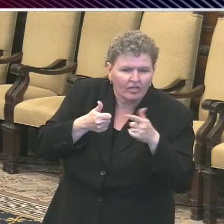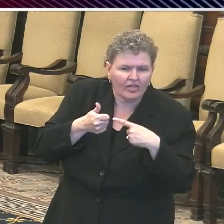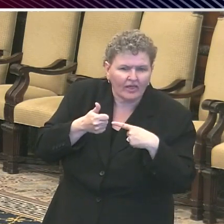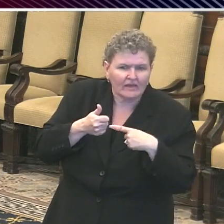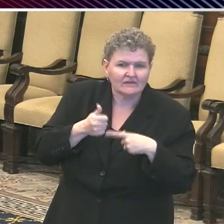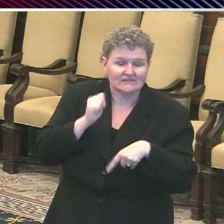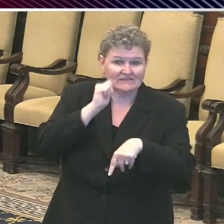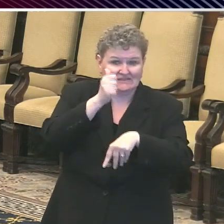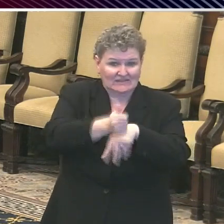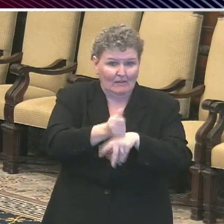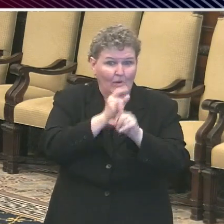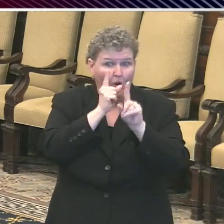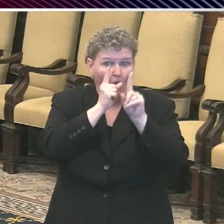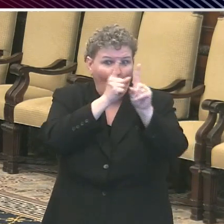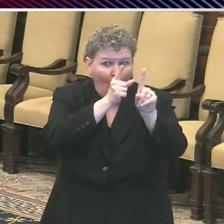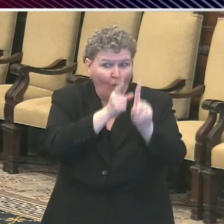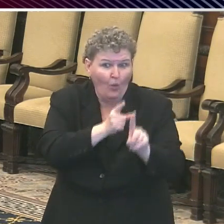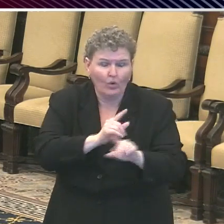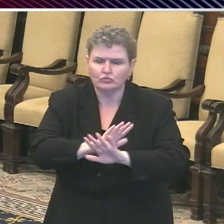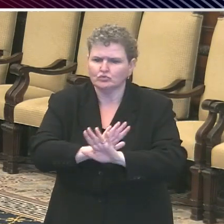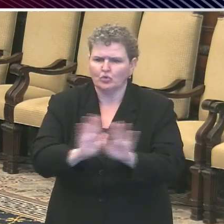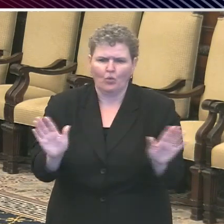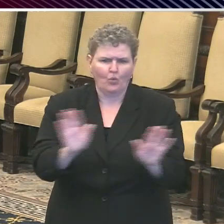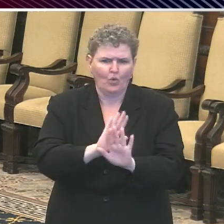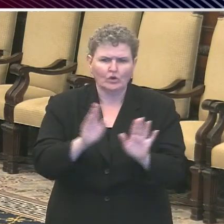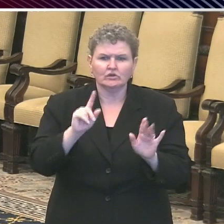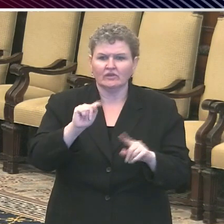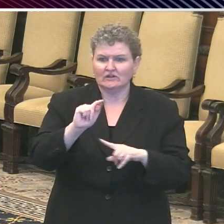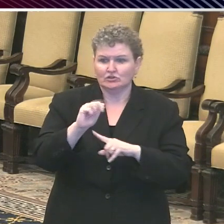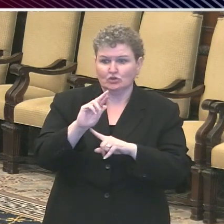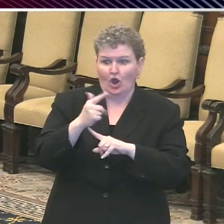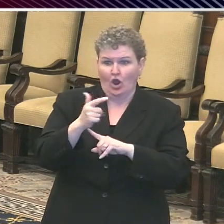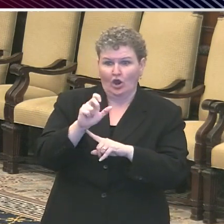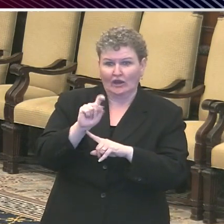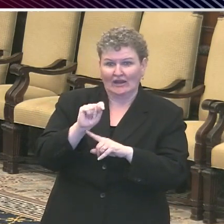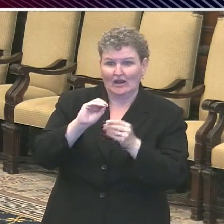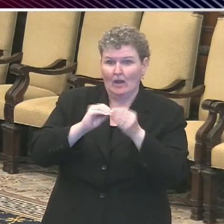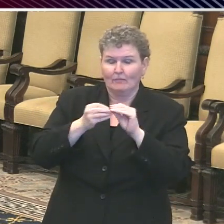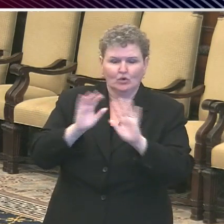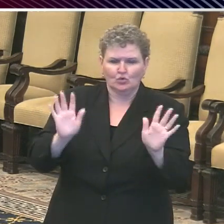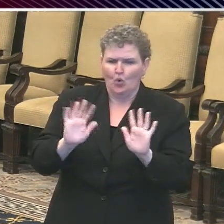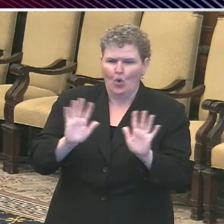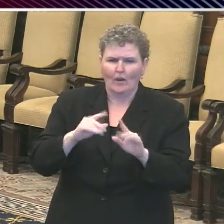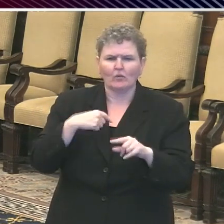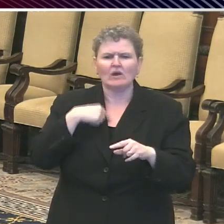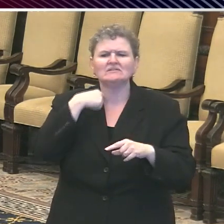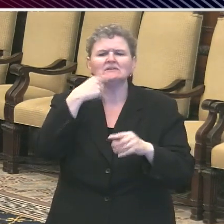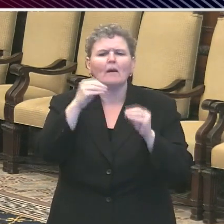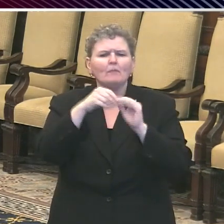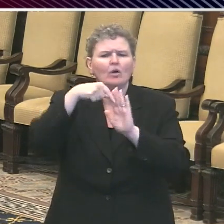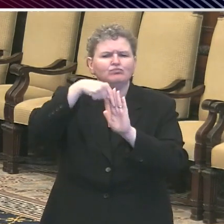because I'm not quite sure how this is going to unfold, but at least people will see what set of numbers we're looking